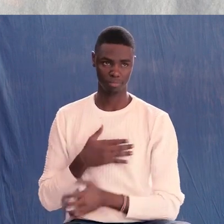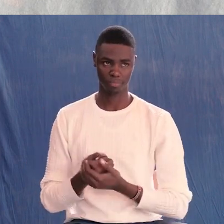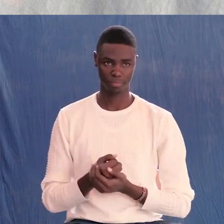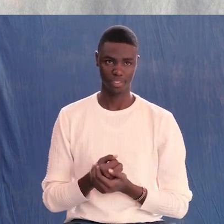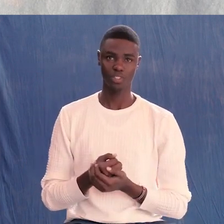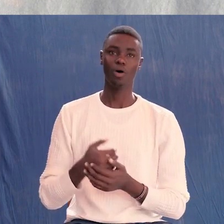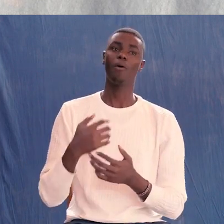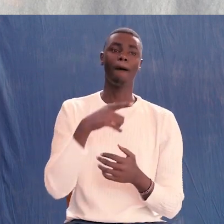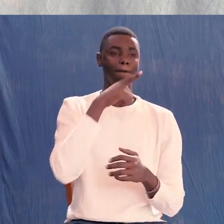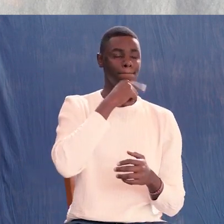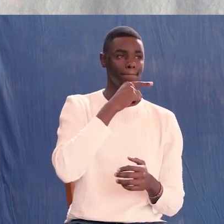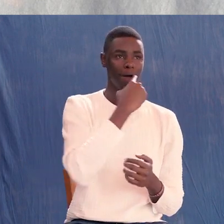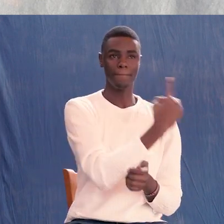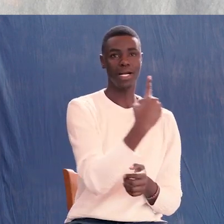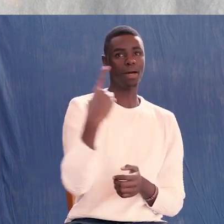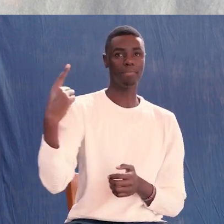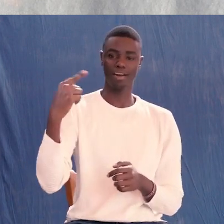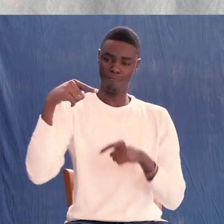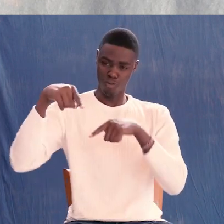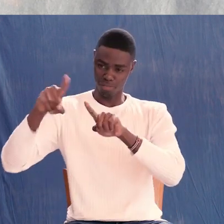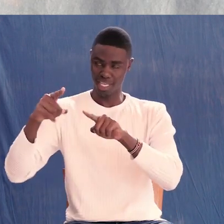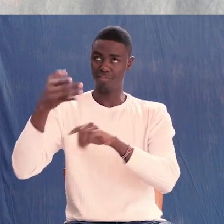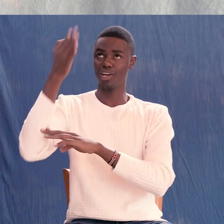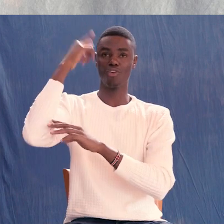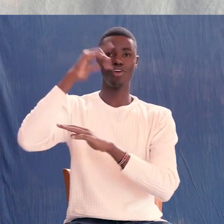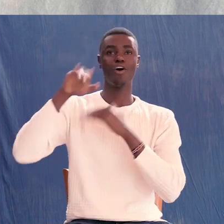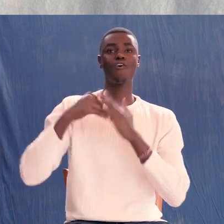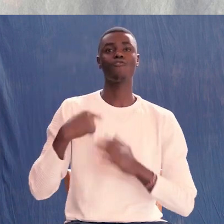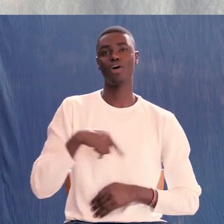Every man for himself and God for us all.